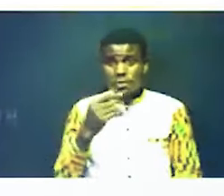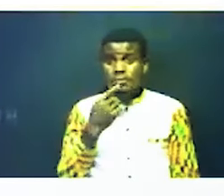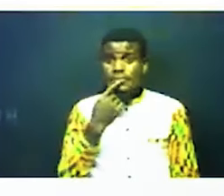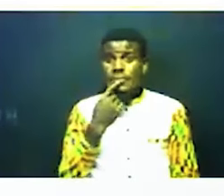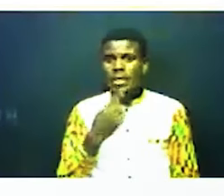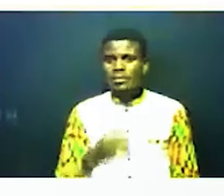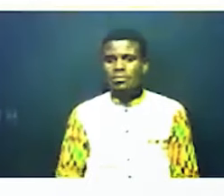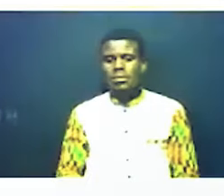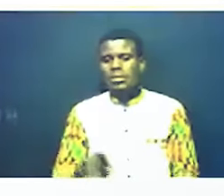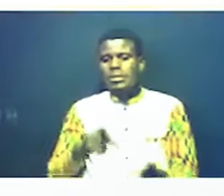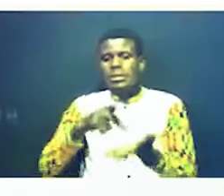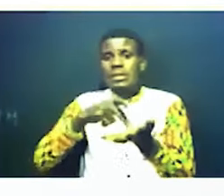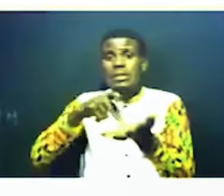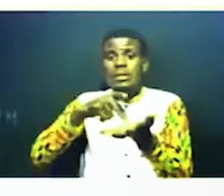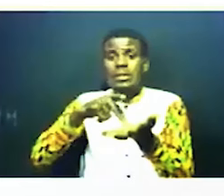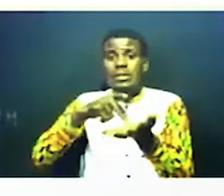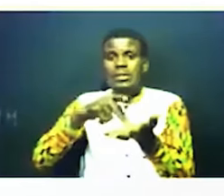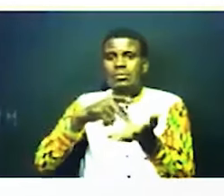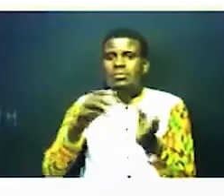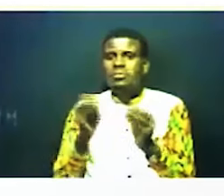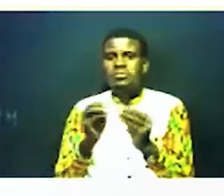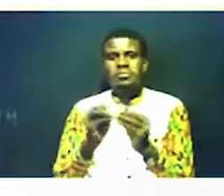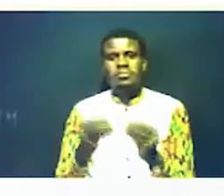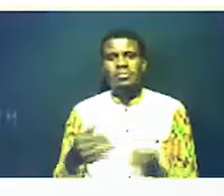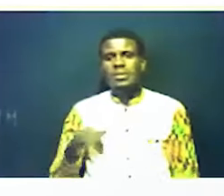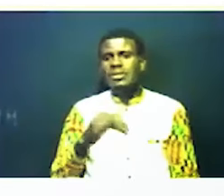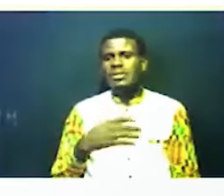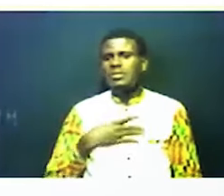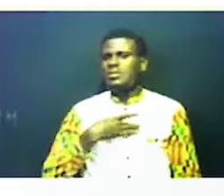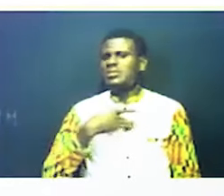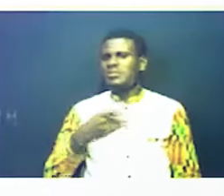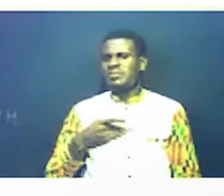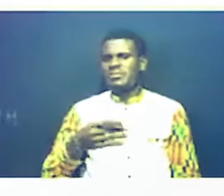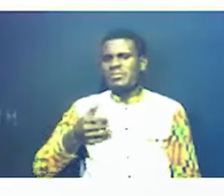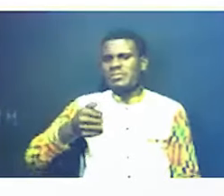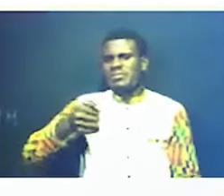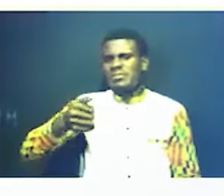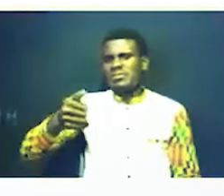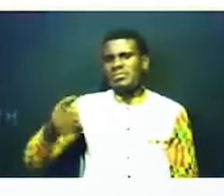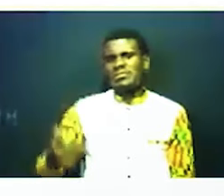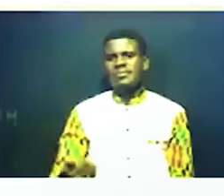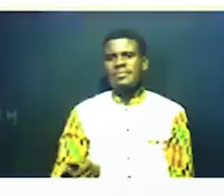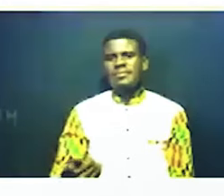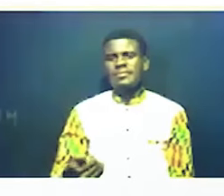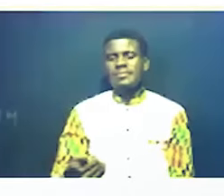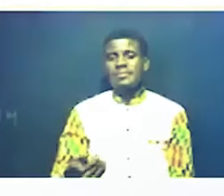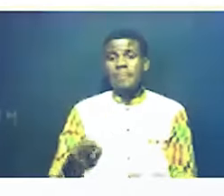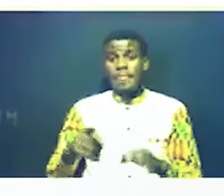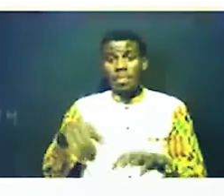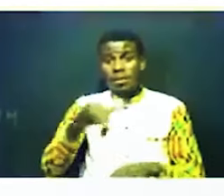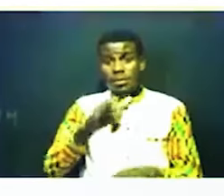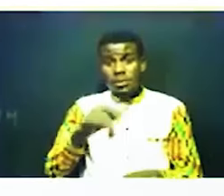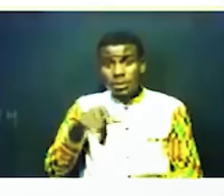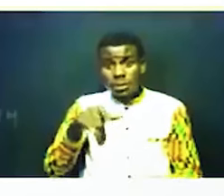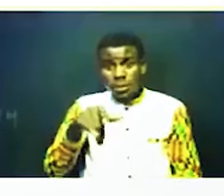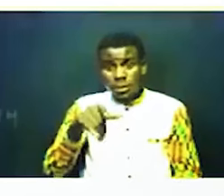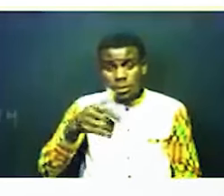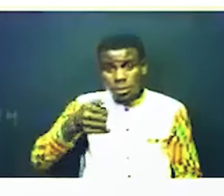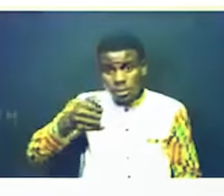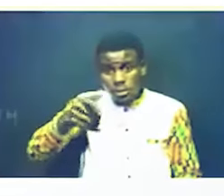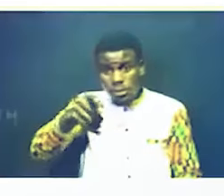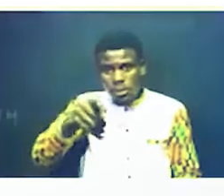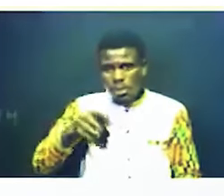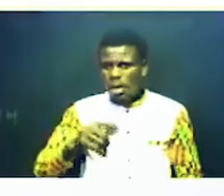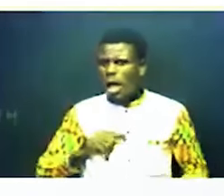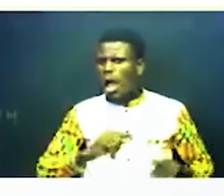ewo nipa esanse wenum ewo bro. They are prone to insults. Bribie muno na wodi atem. And then when they insult you, it is very painful. Na